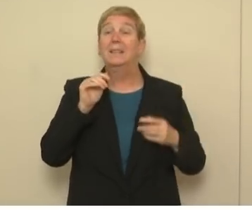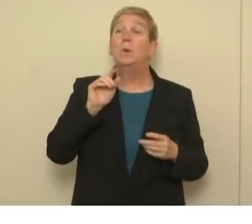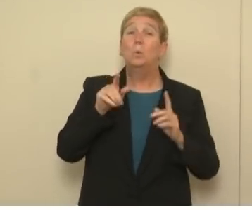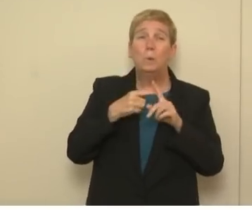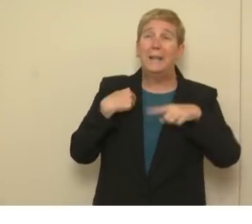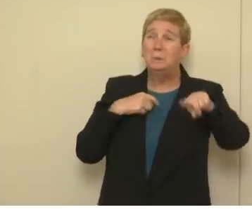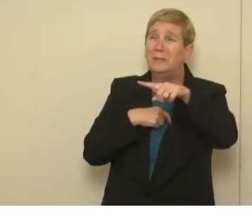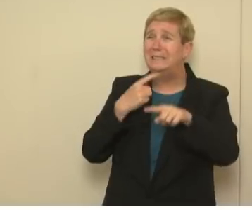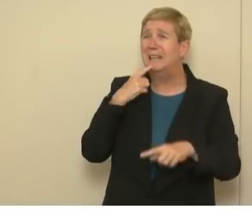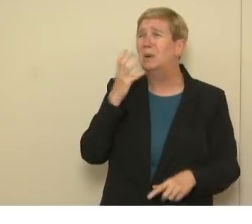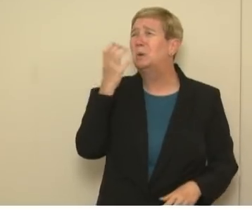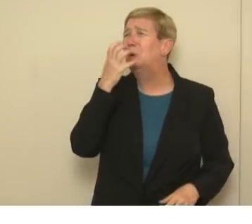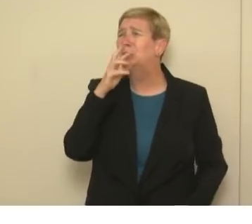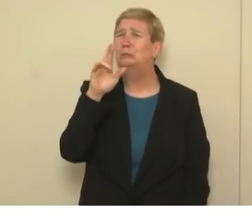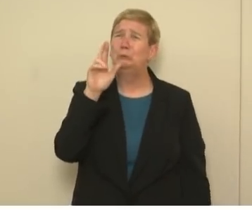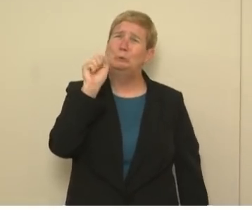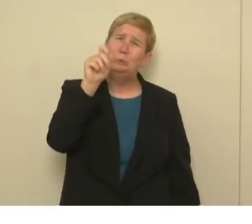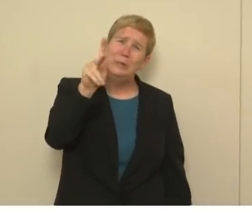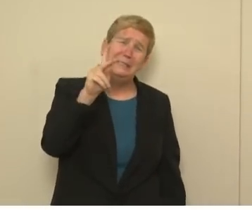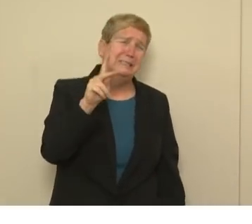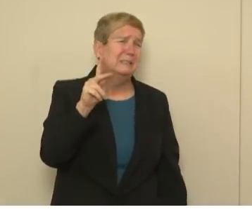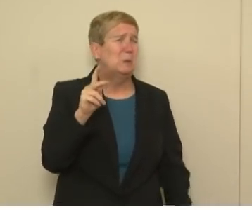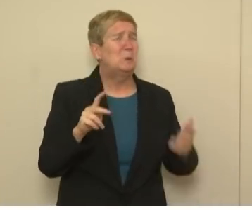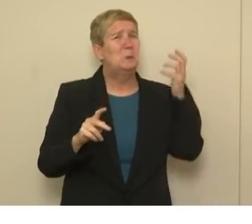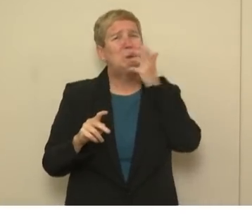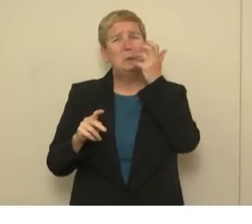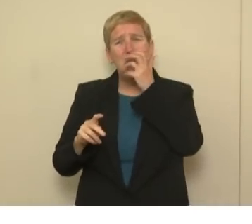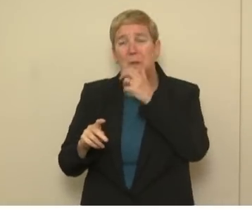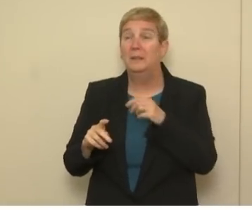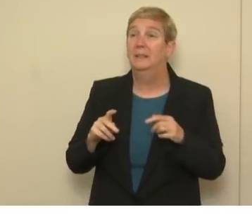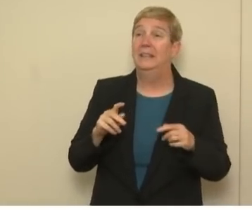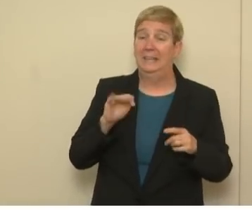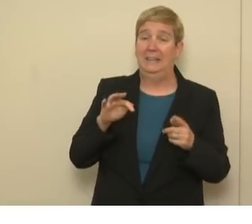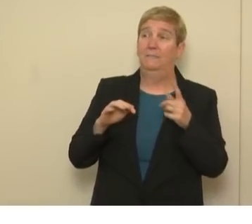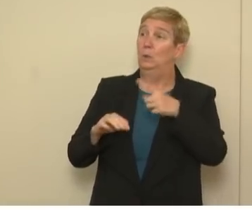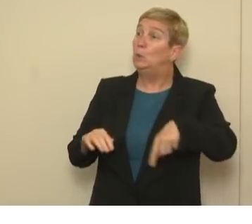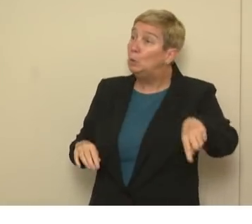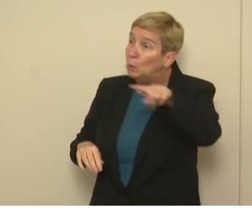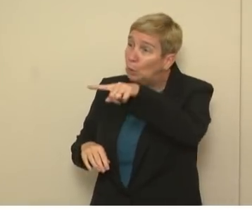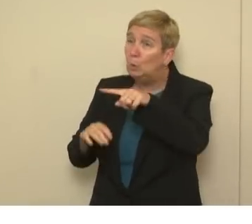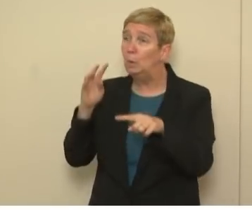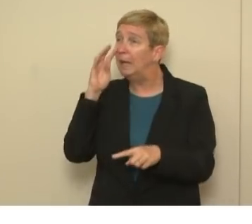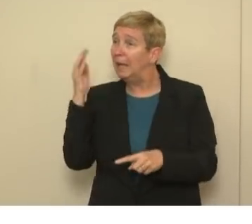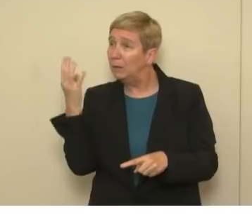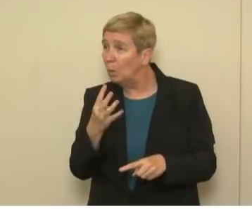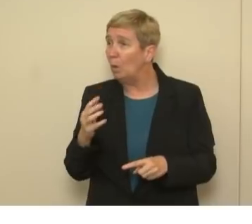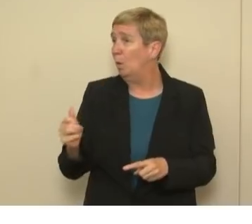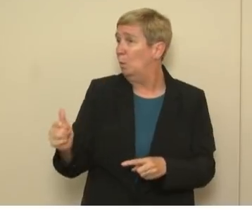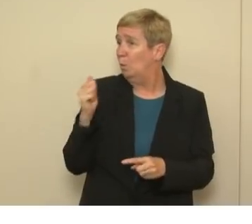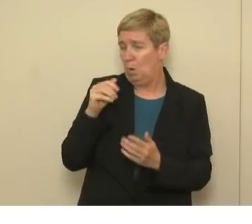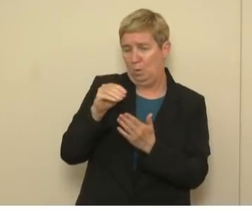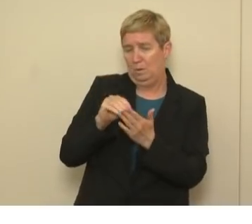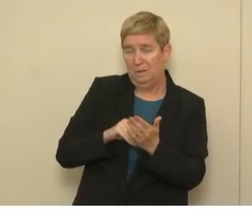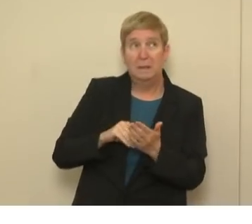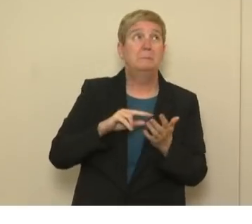dollars. We're talking about dollars that go into every bit of the health care that the governor and Dr. Scrace have described and continue to describe. It goes